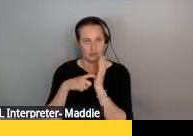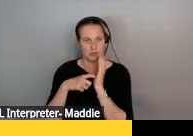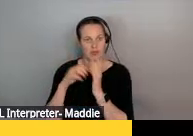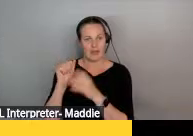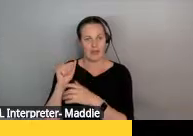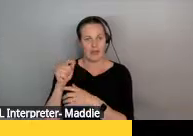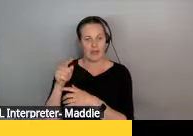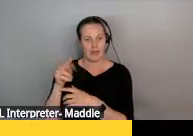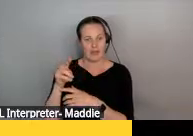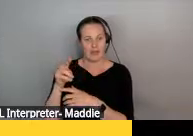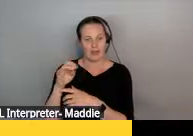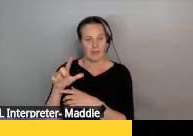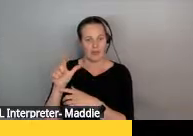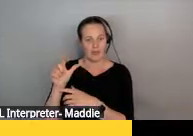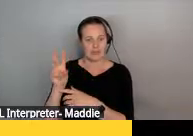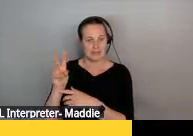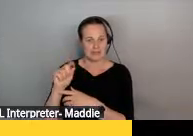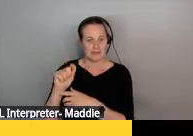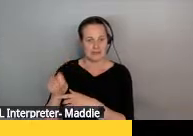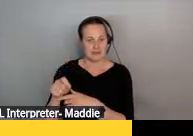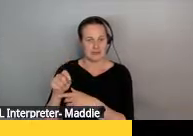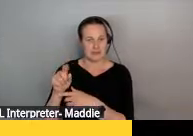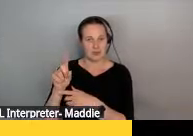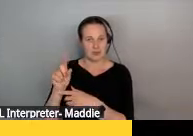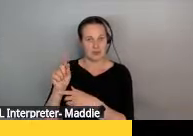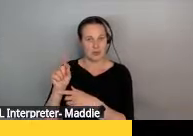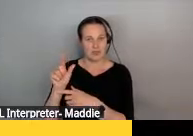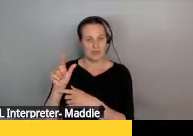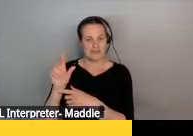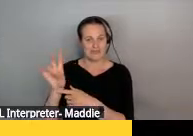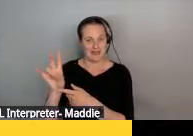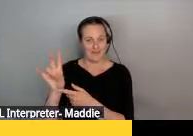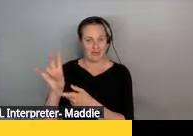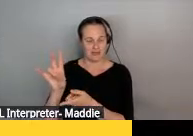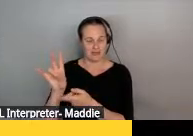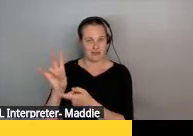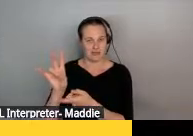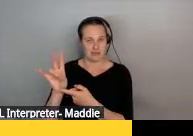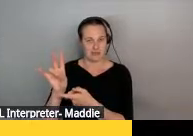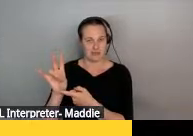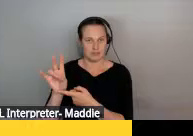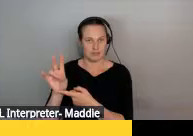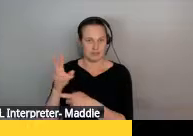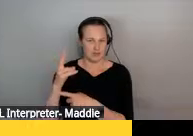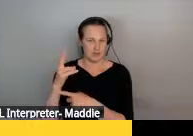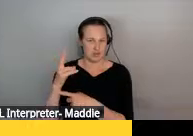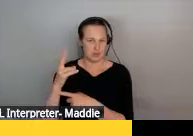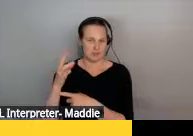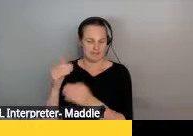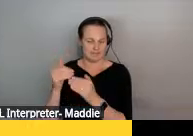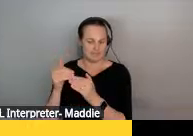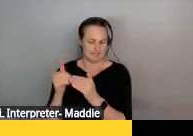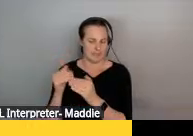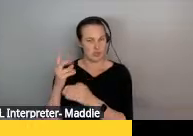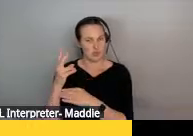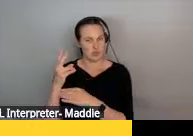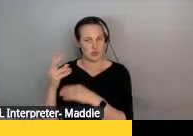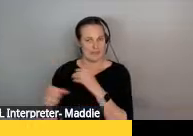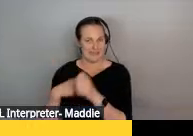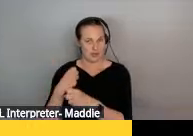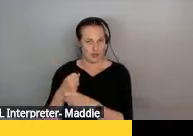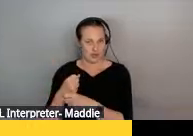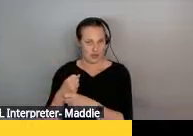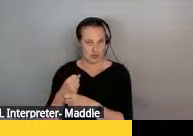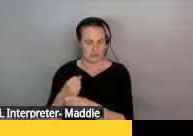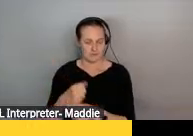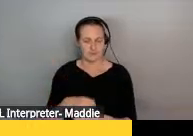April 26th of 2027. So they've still got just under 2 years. And the way that